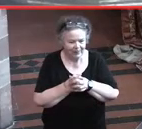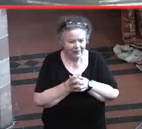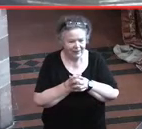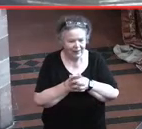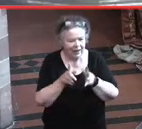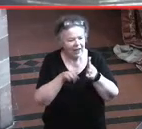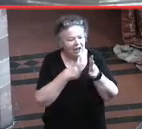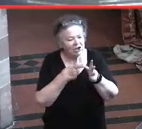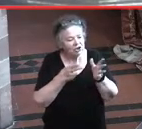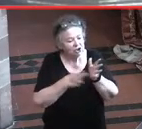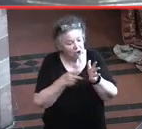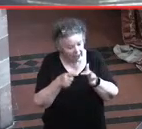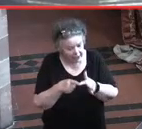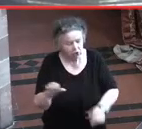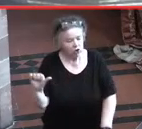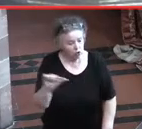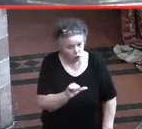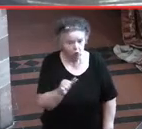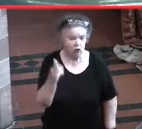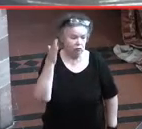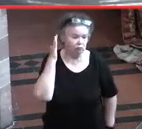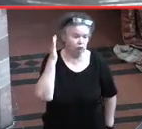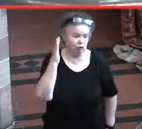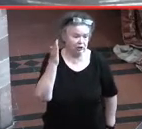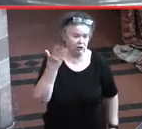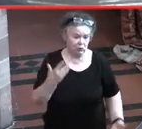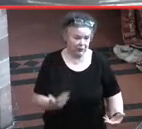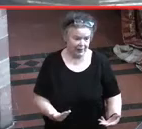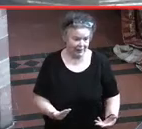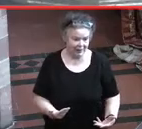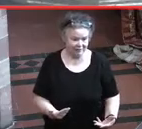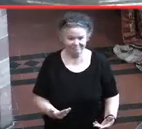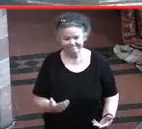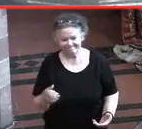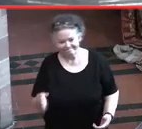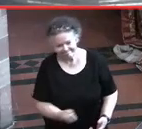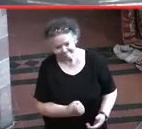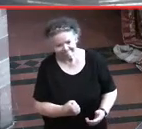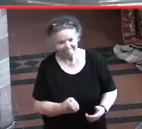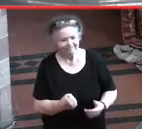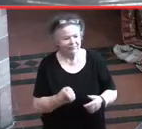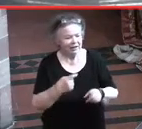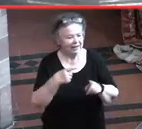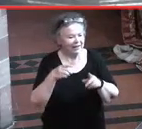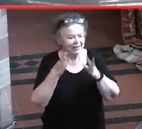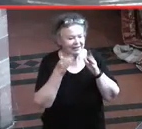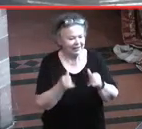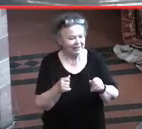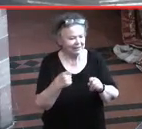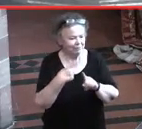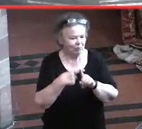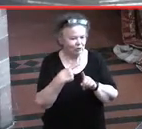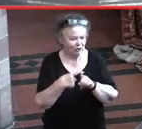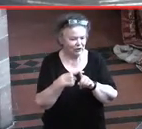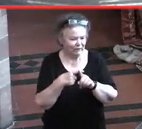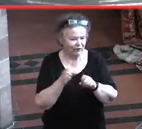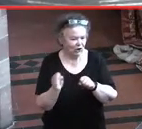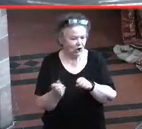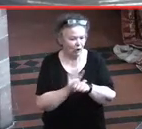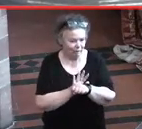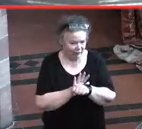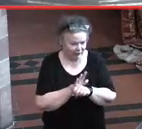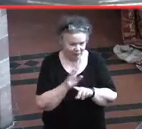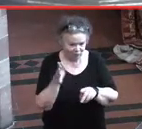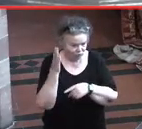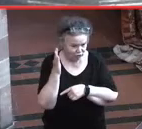Jane Crask, who was due to be our preacher today, unfortunately tested positive with COVID at the end of the week, and